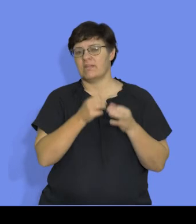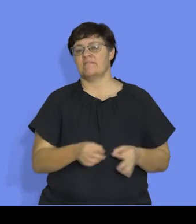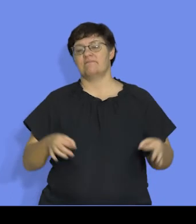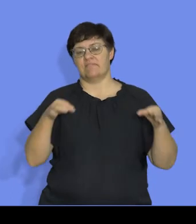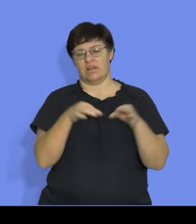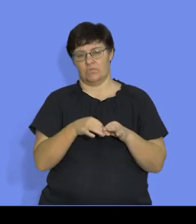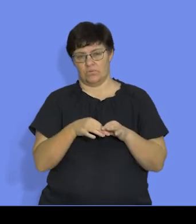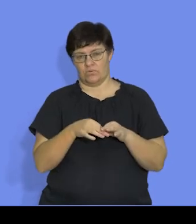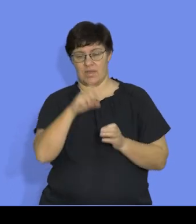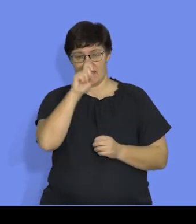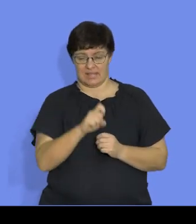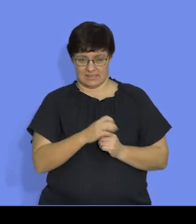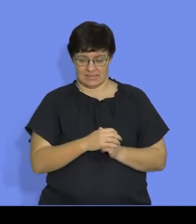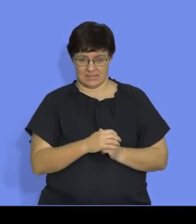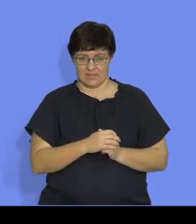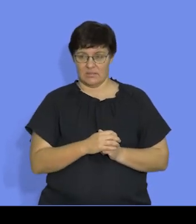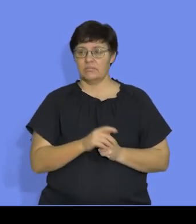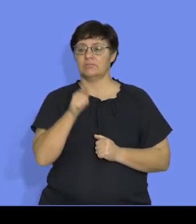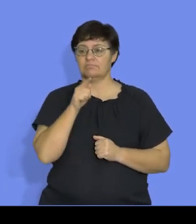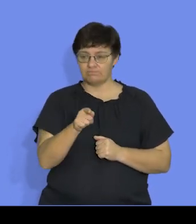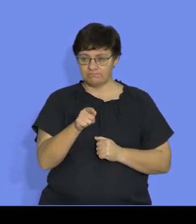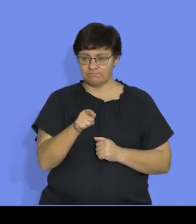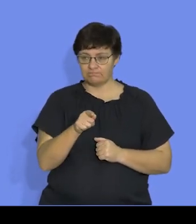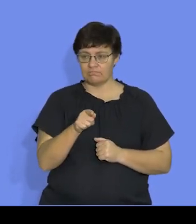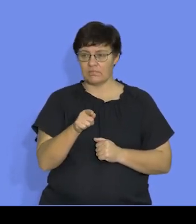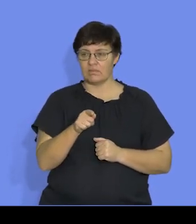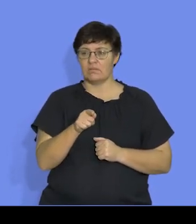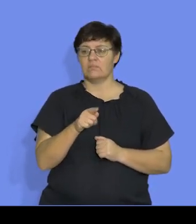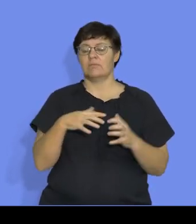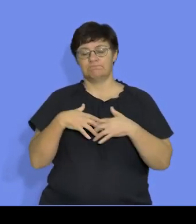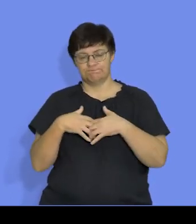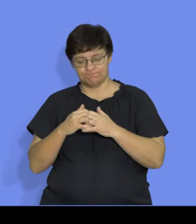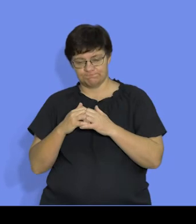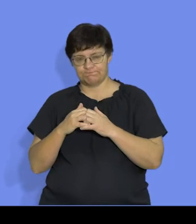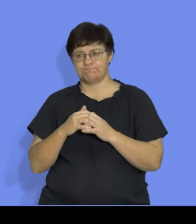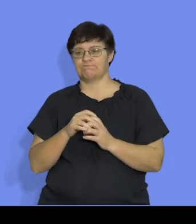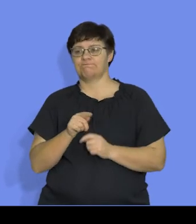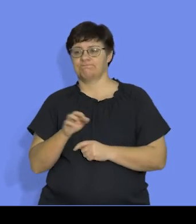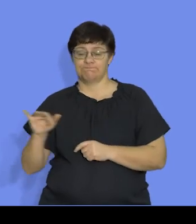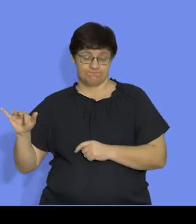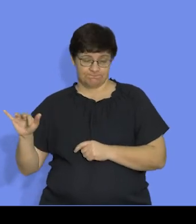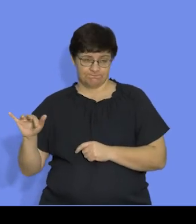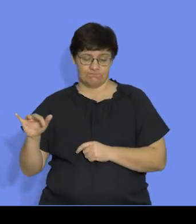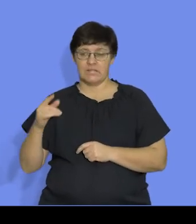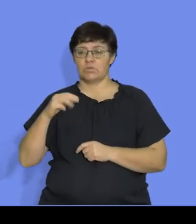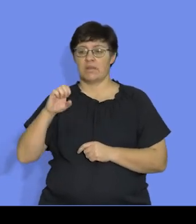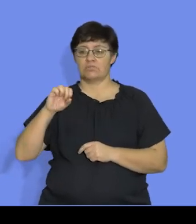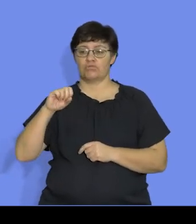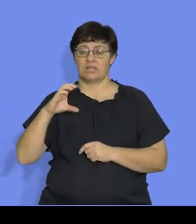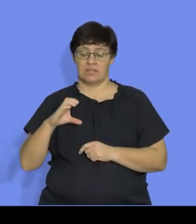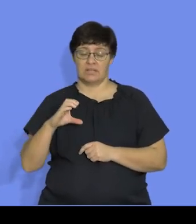values of x for which these terms form a geometric sequence or geometric